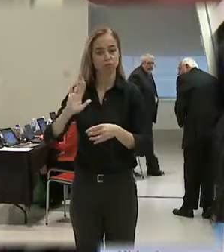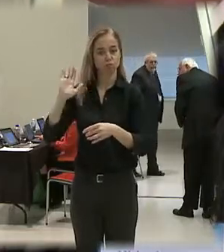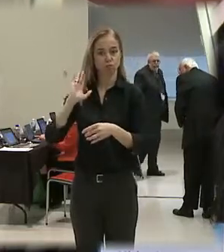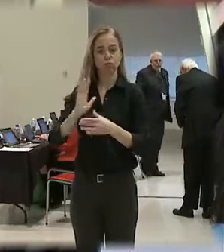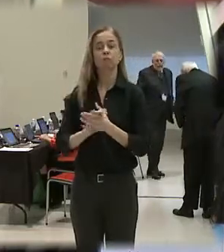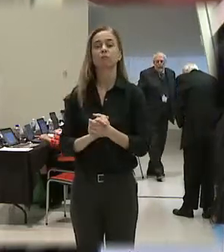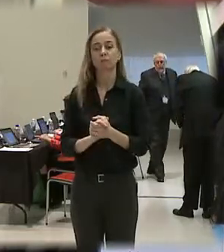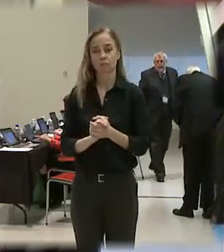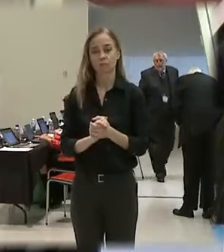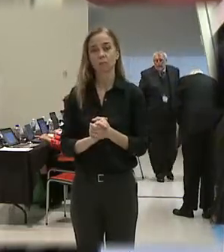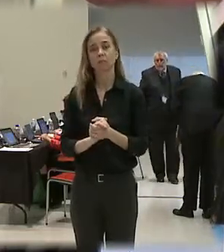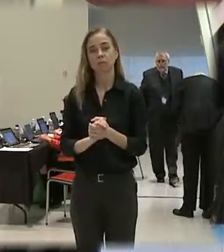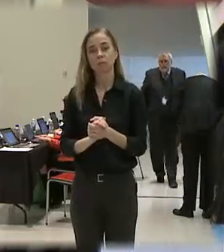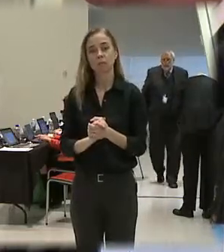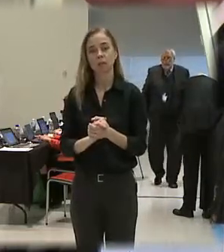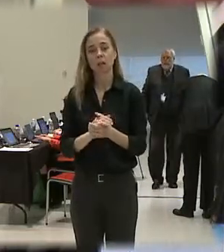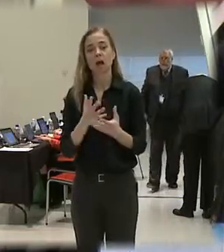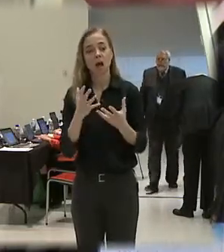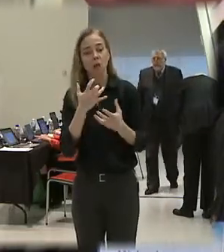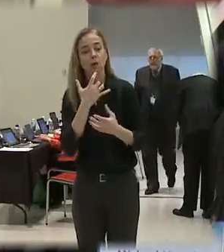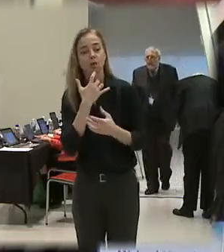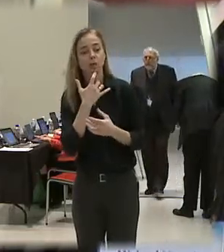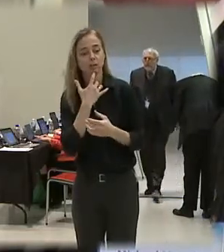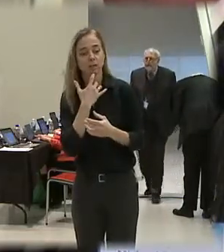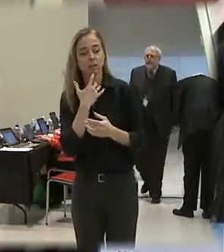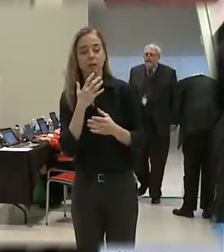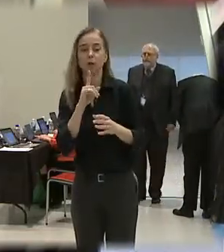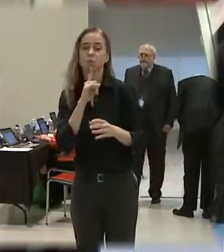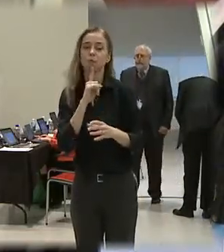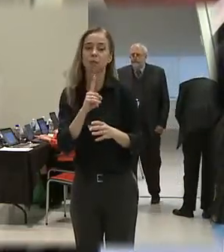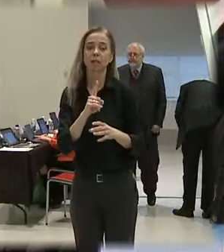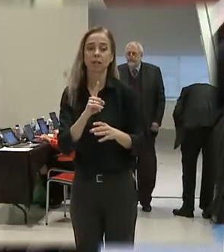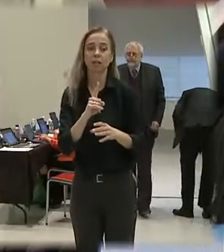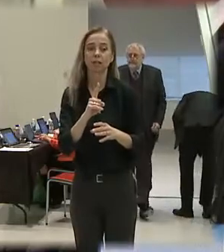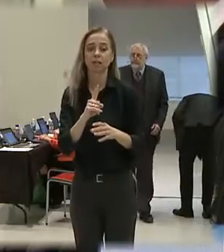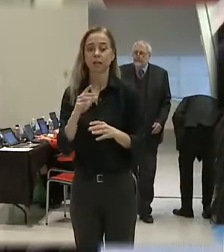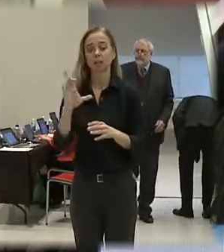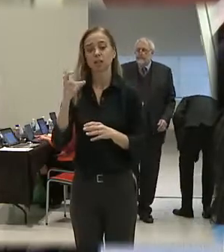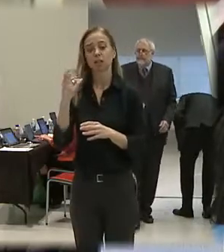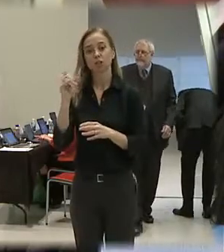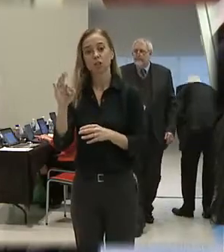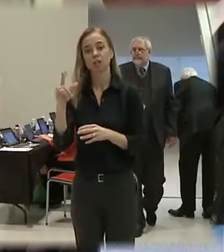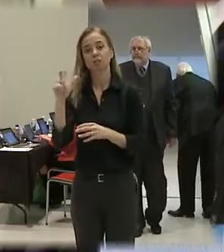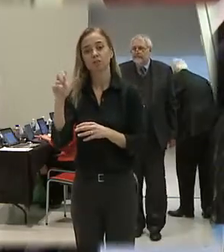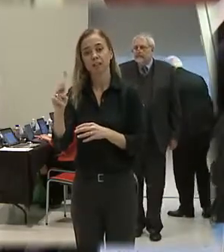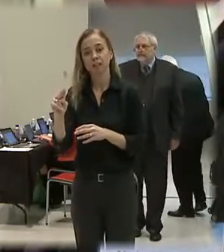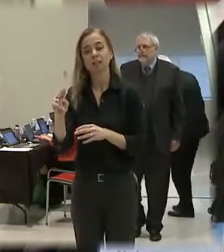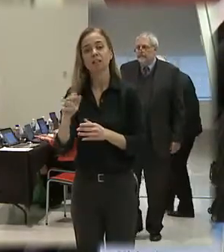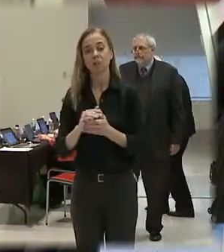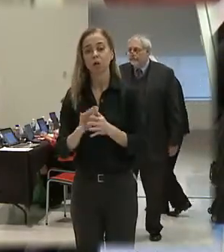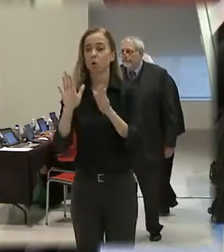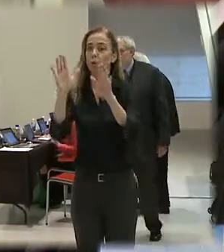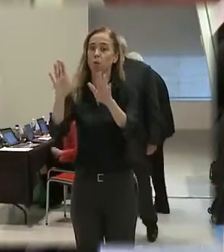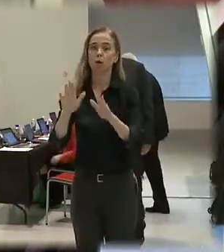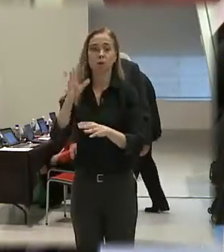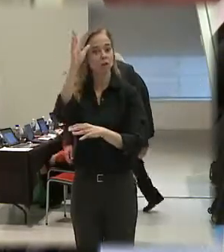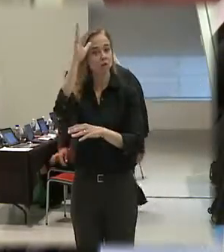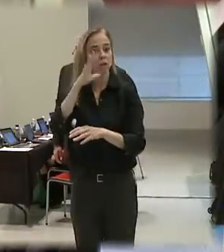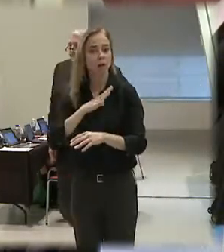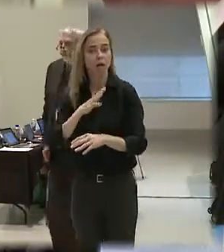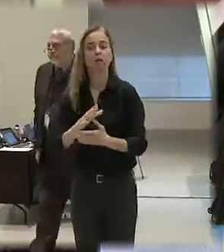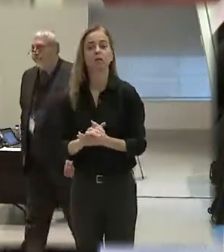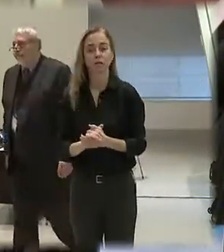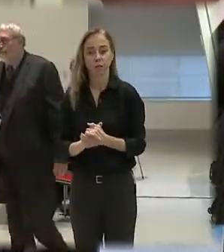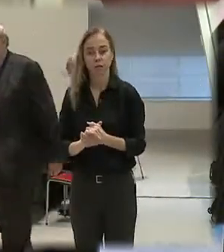city. And Dr. Alexander, I want to say I learned a great deal from Chief Flynn from Marietta. He's a wonderful guy and